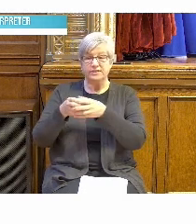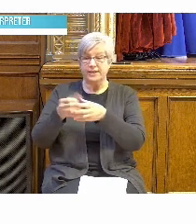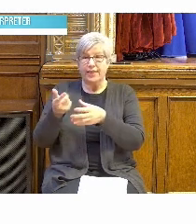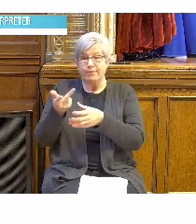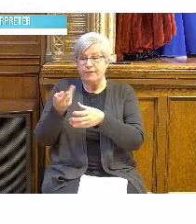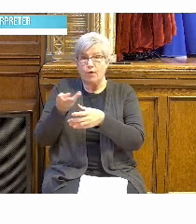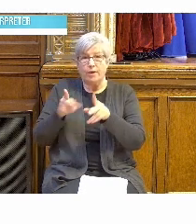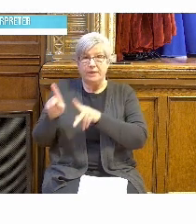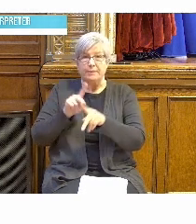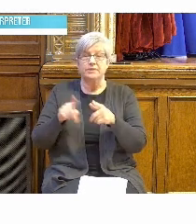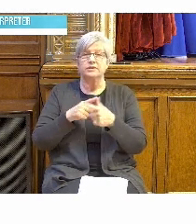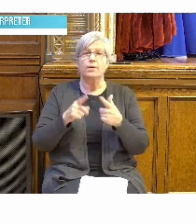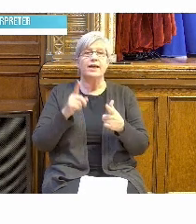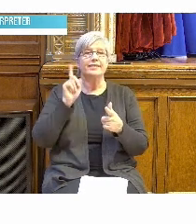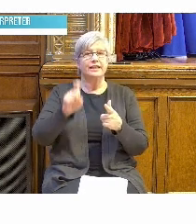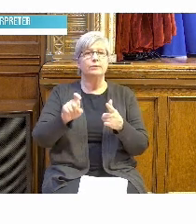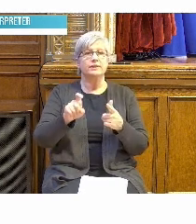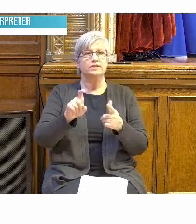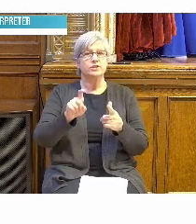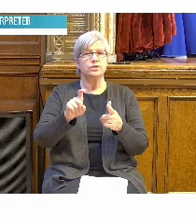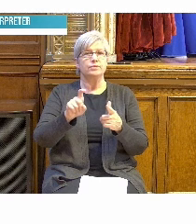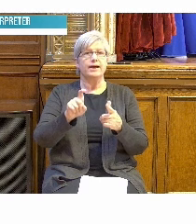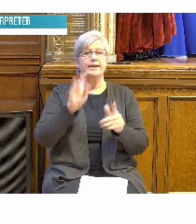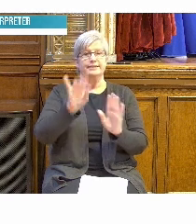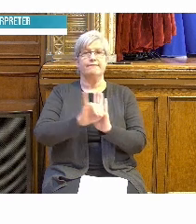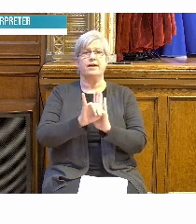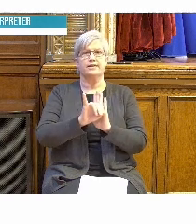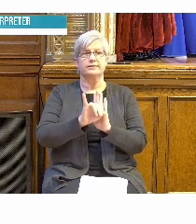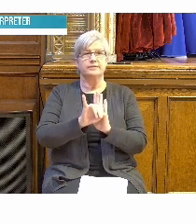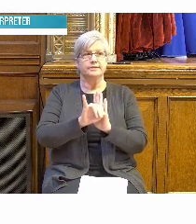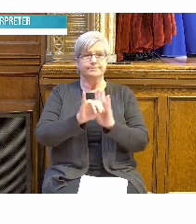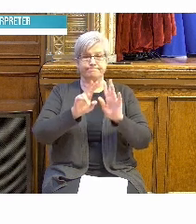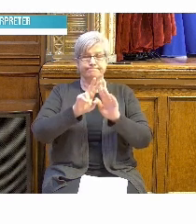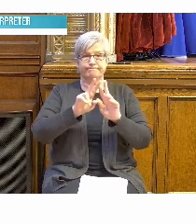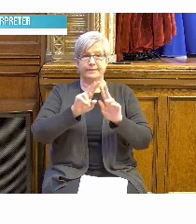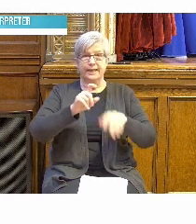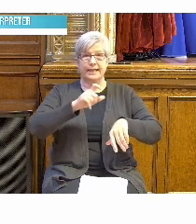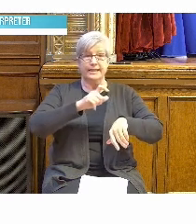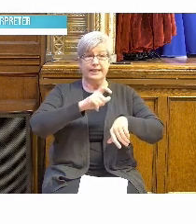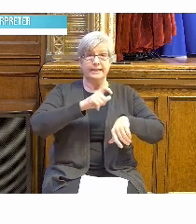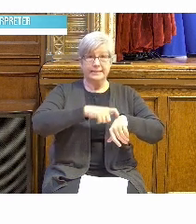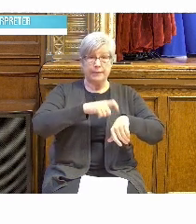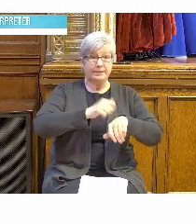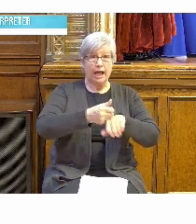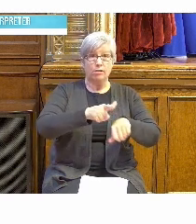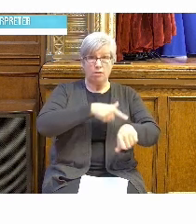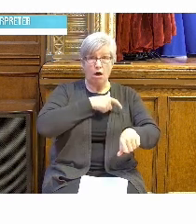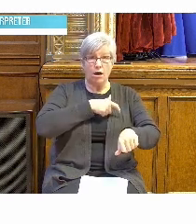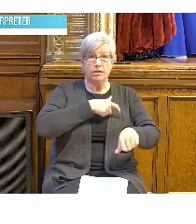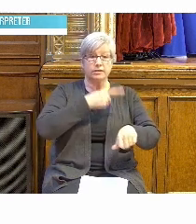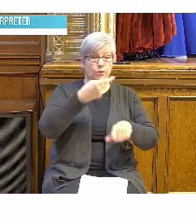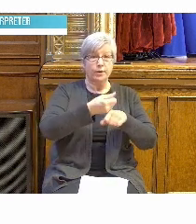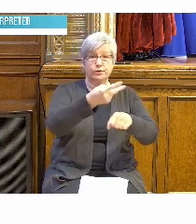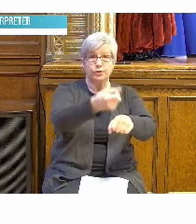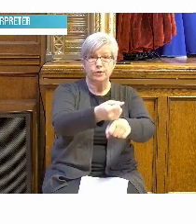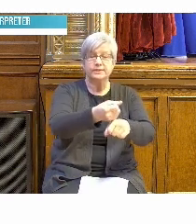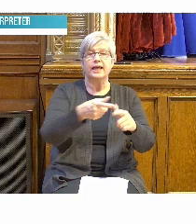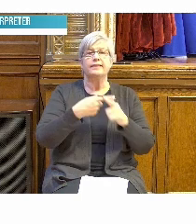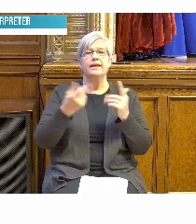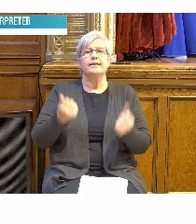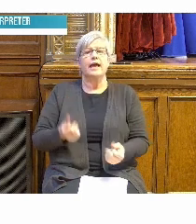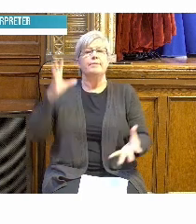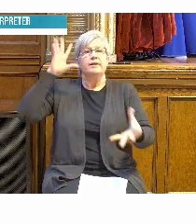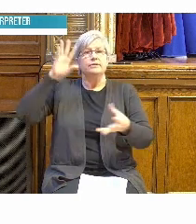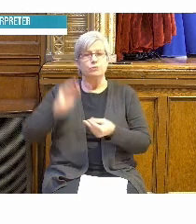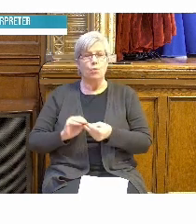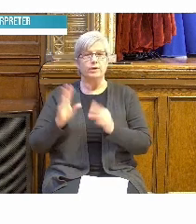So I believe that we need to look at both the timing and as well as the number of meetings that we're actually talking